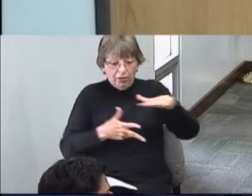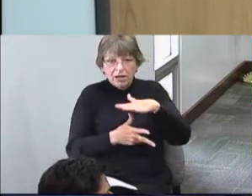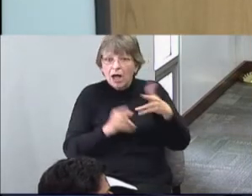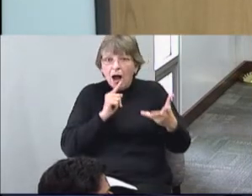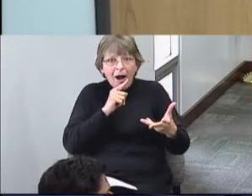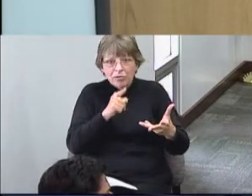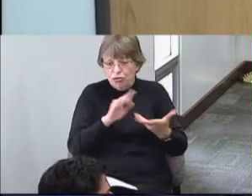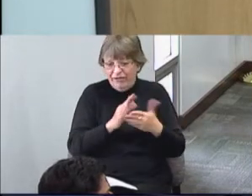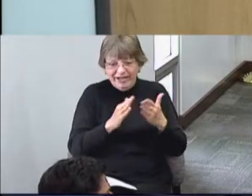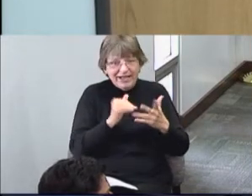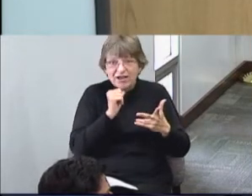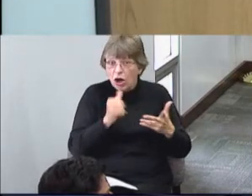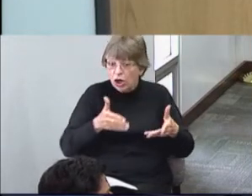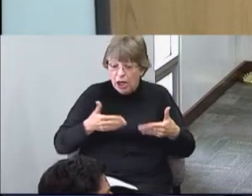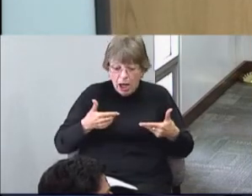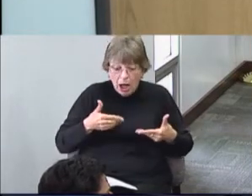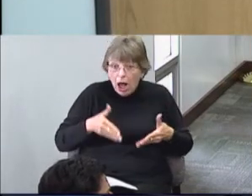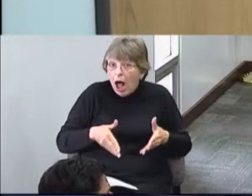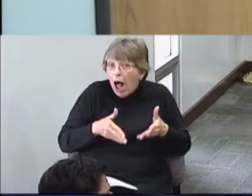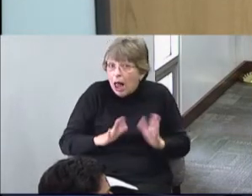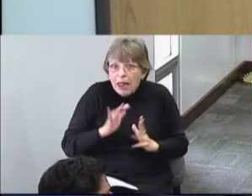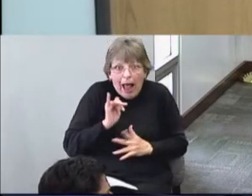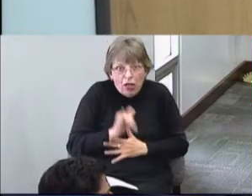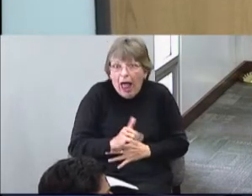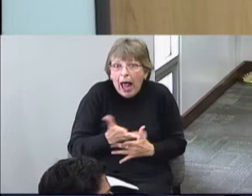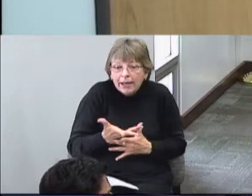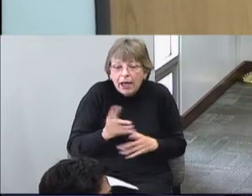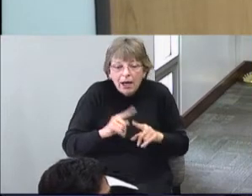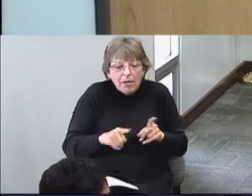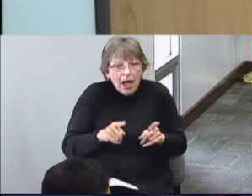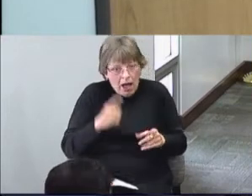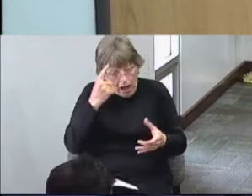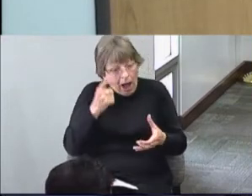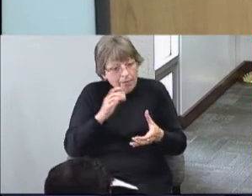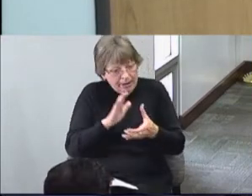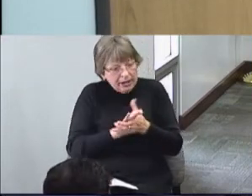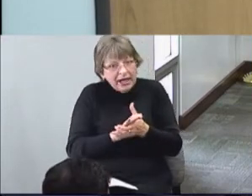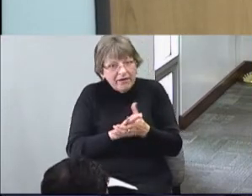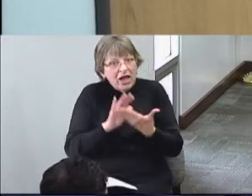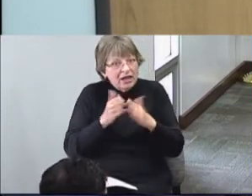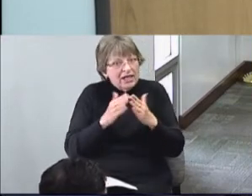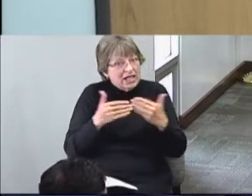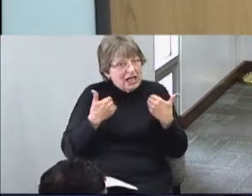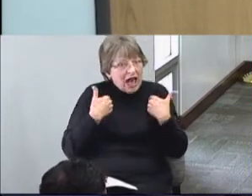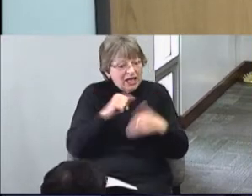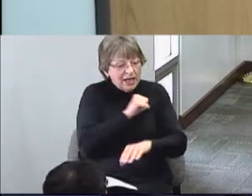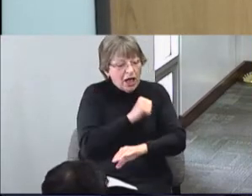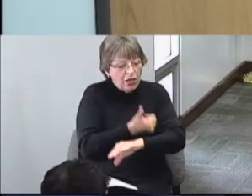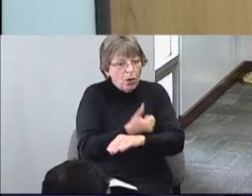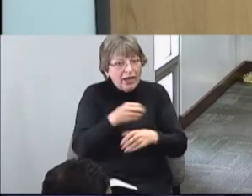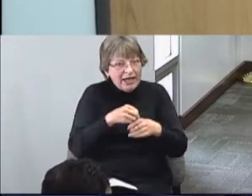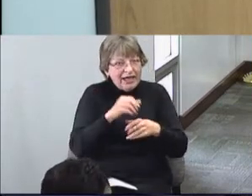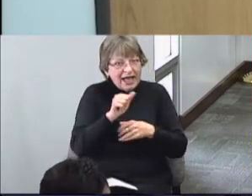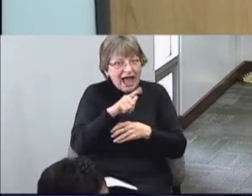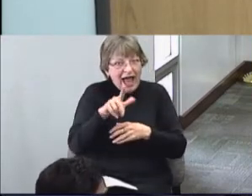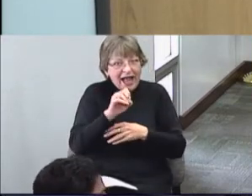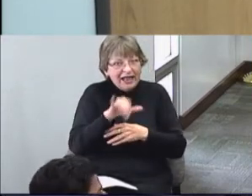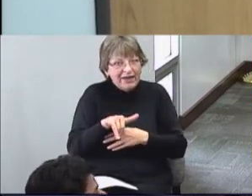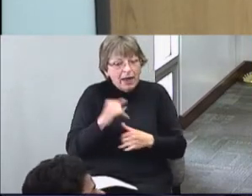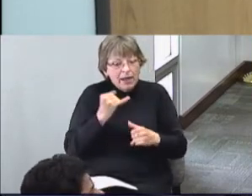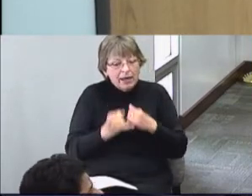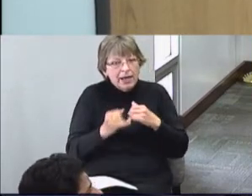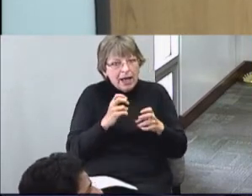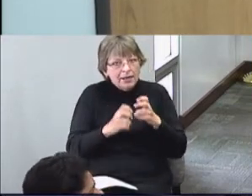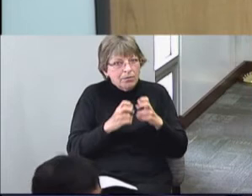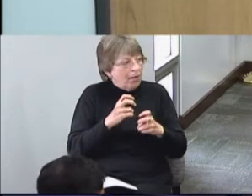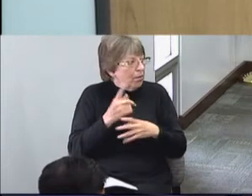allow that. So I believe that the city does have some authority in the alleys. The last problem, I thought I